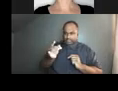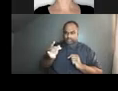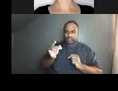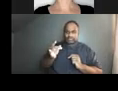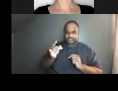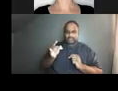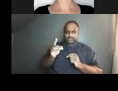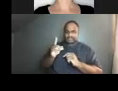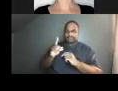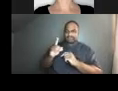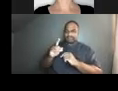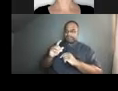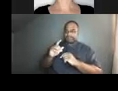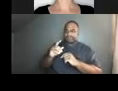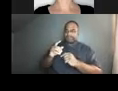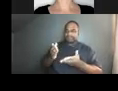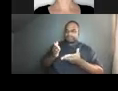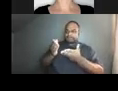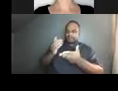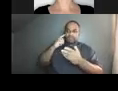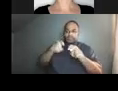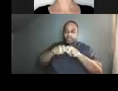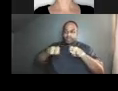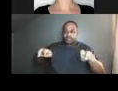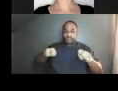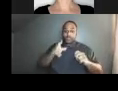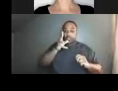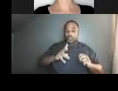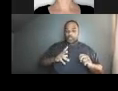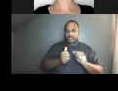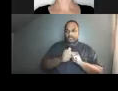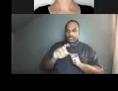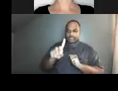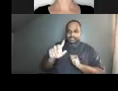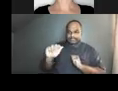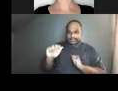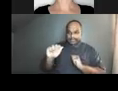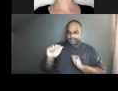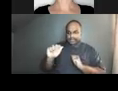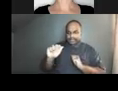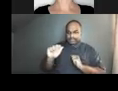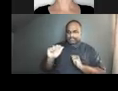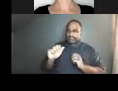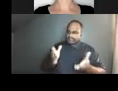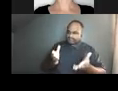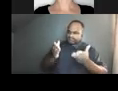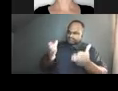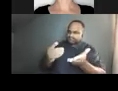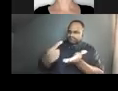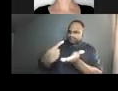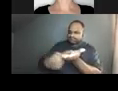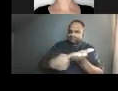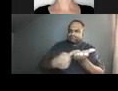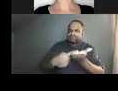preparation to this panel, Women with Disabilities, discussion panel within this festival, feminist